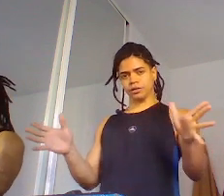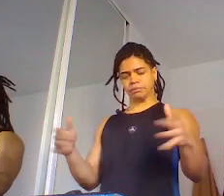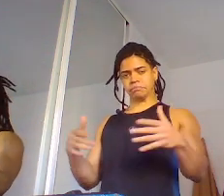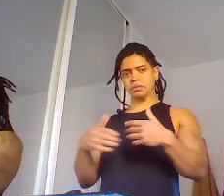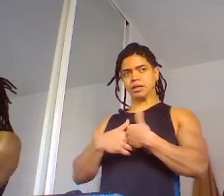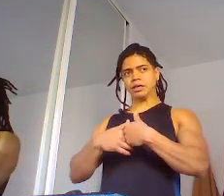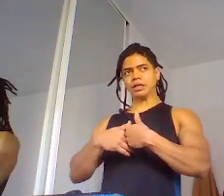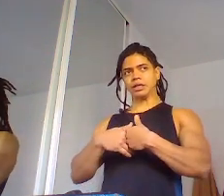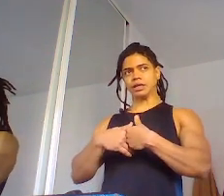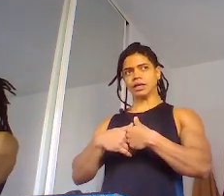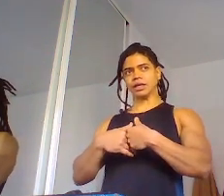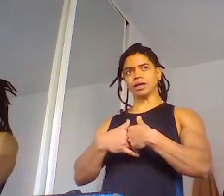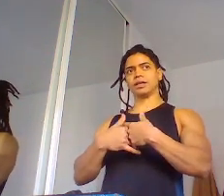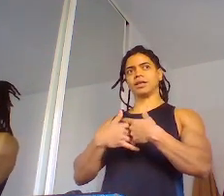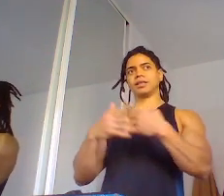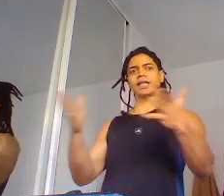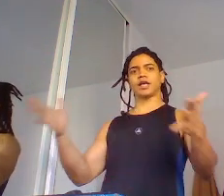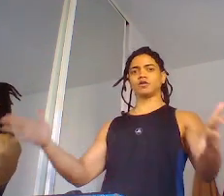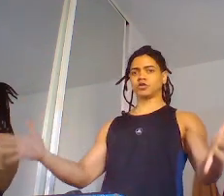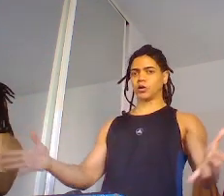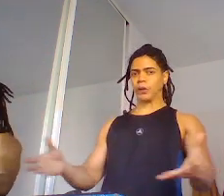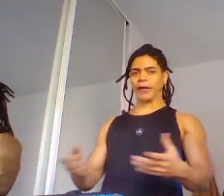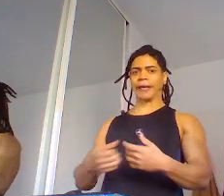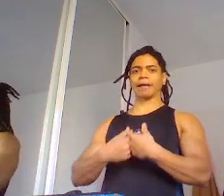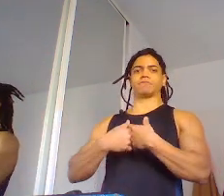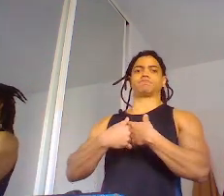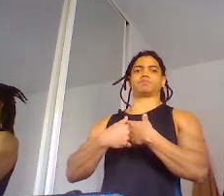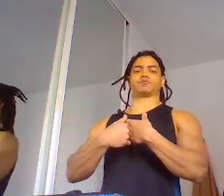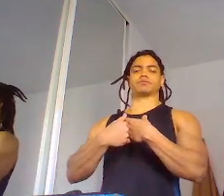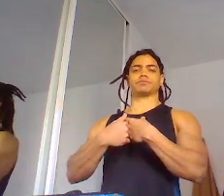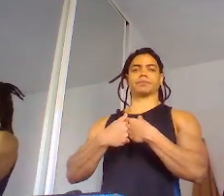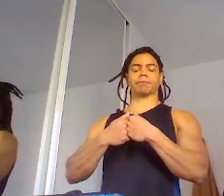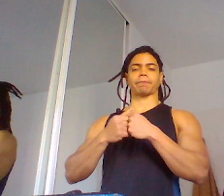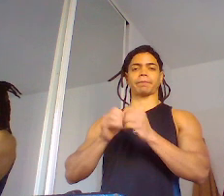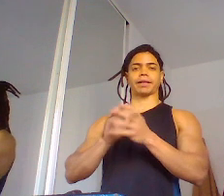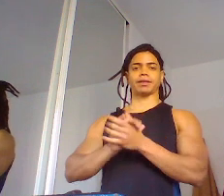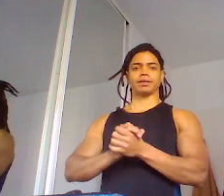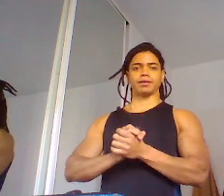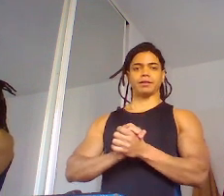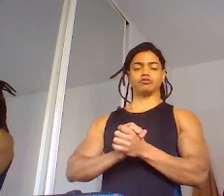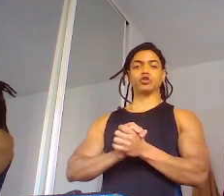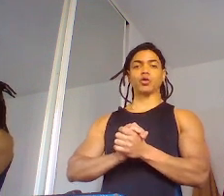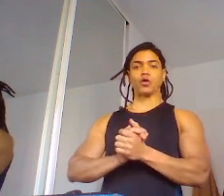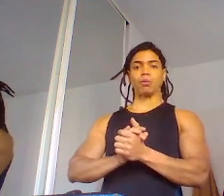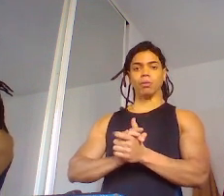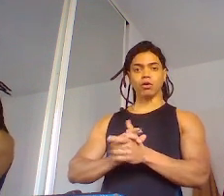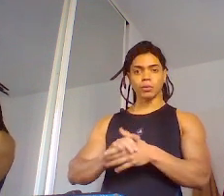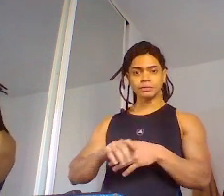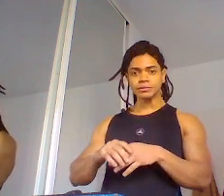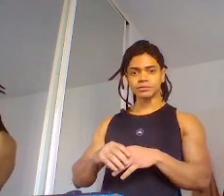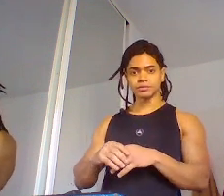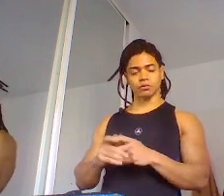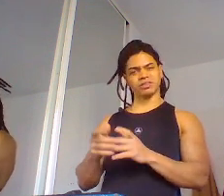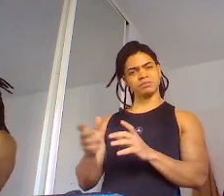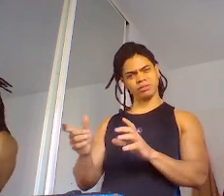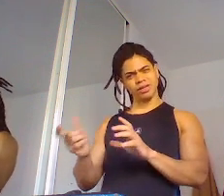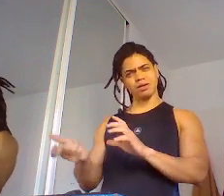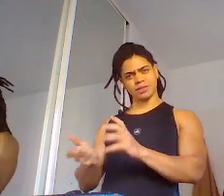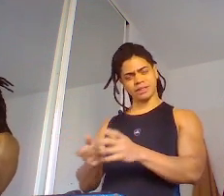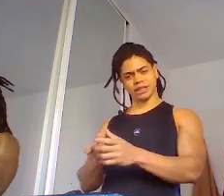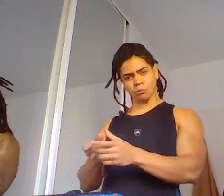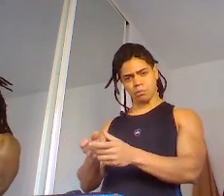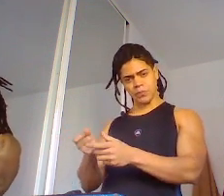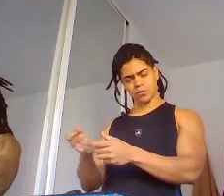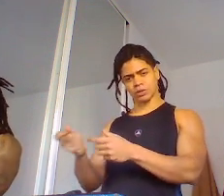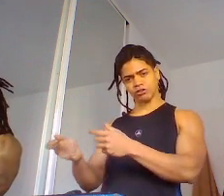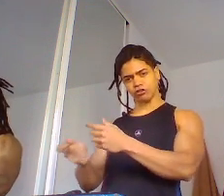Okay. And then I also look at Short-term borrowings. So, for example,